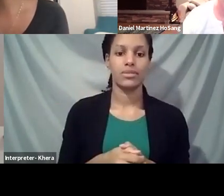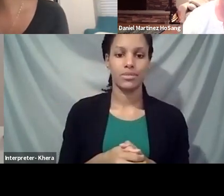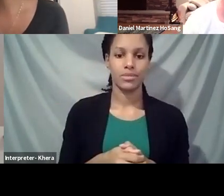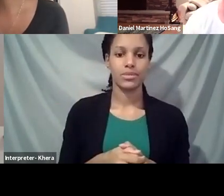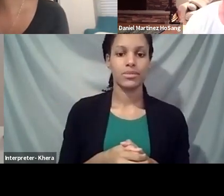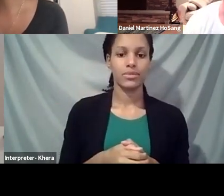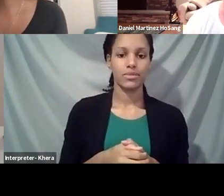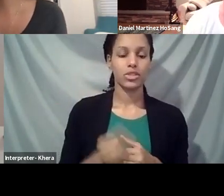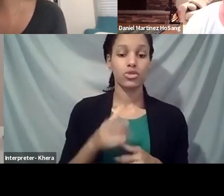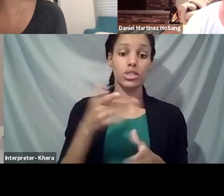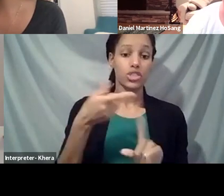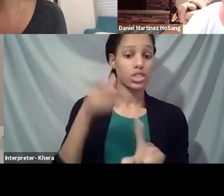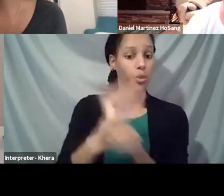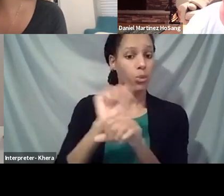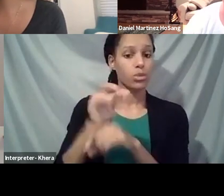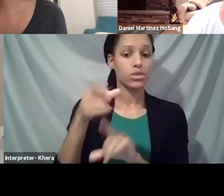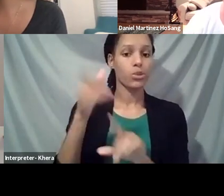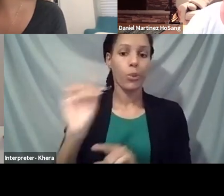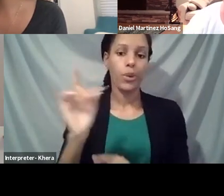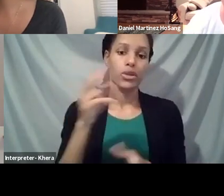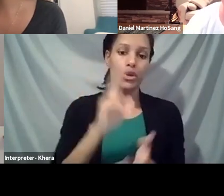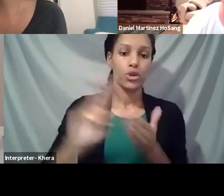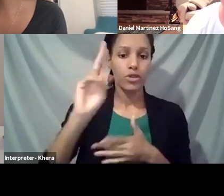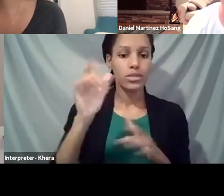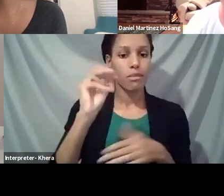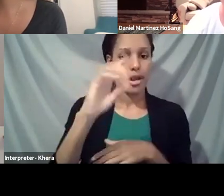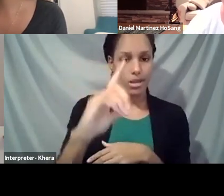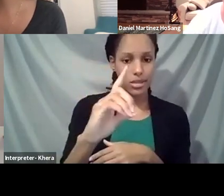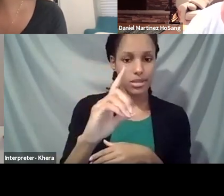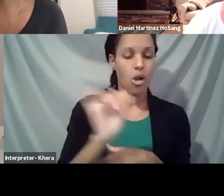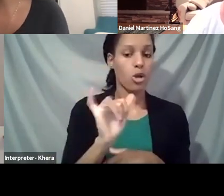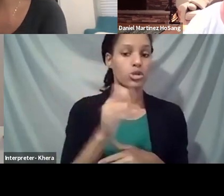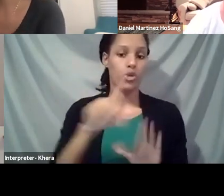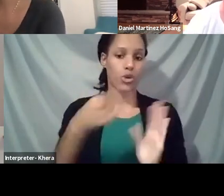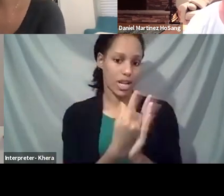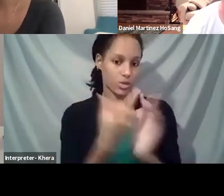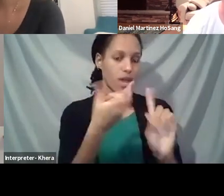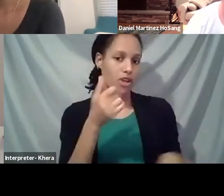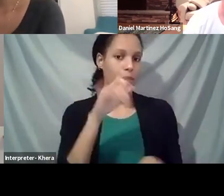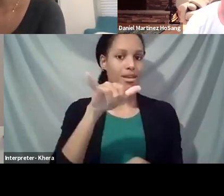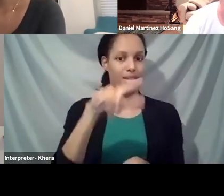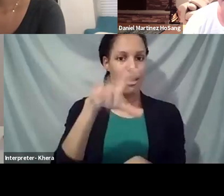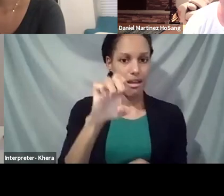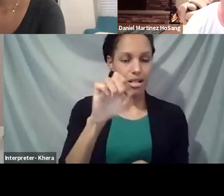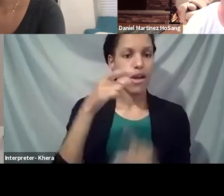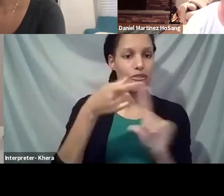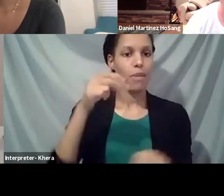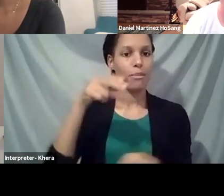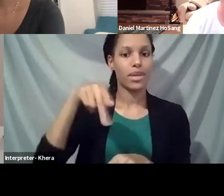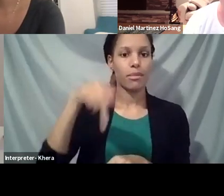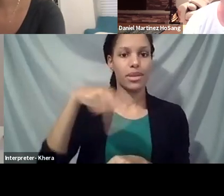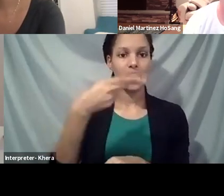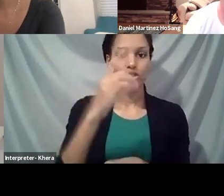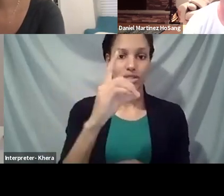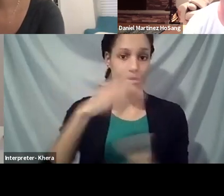of Maryland. Janelle is a graduate of Yale's PhD program. She received her degree in 2001. She's an expert in